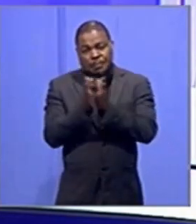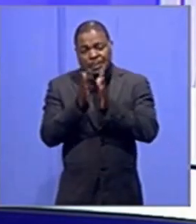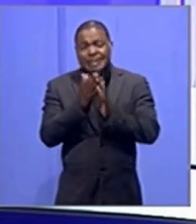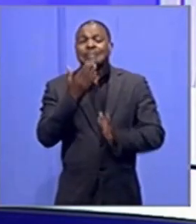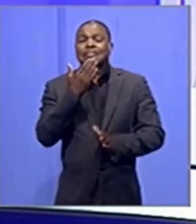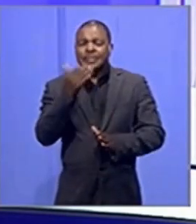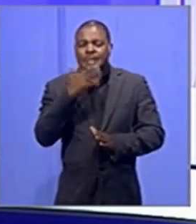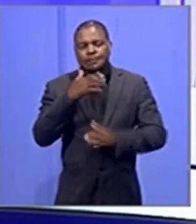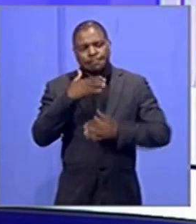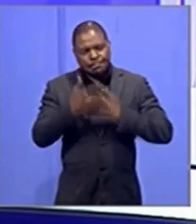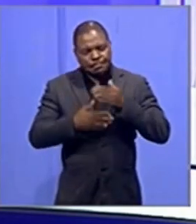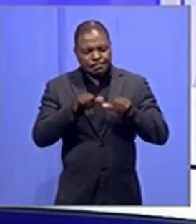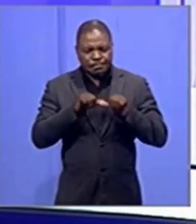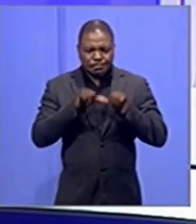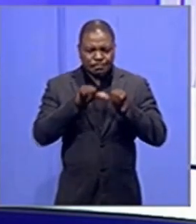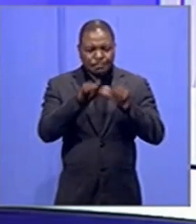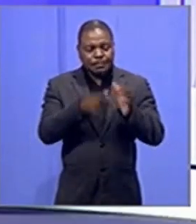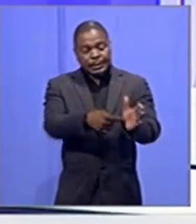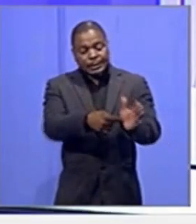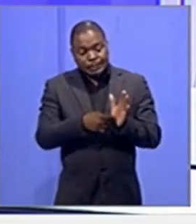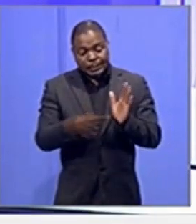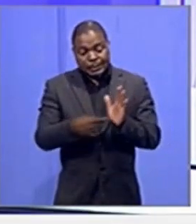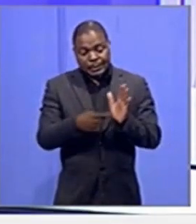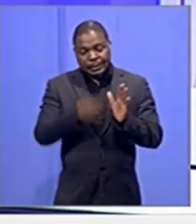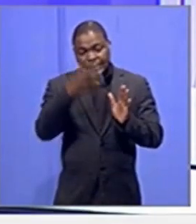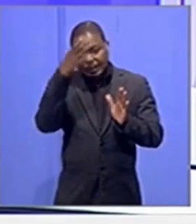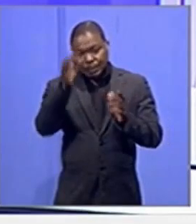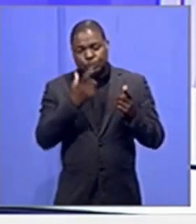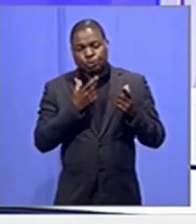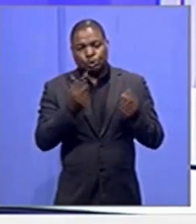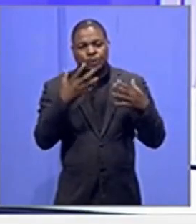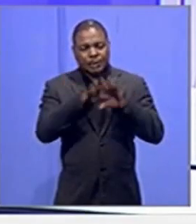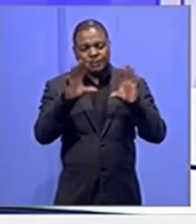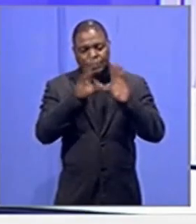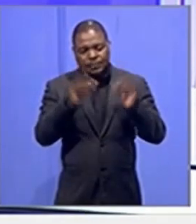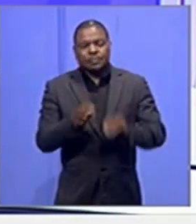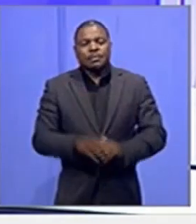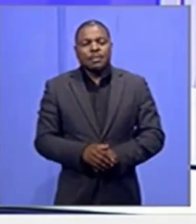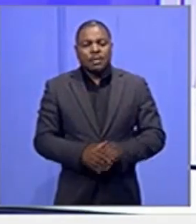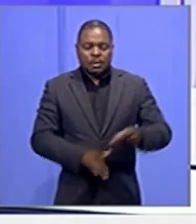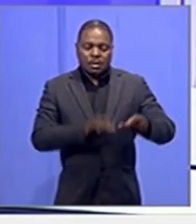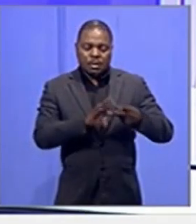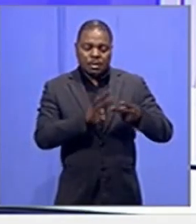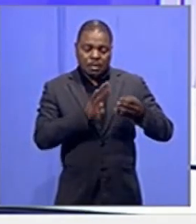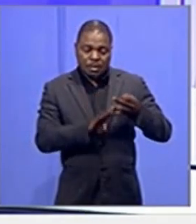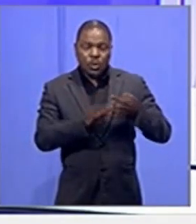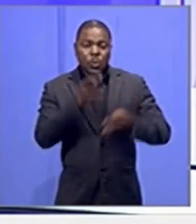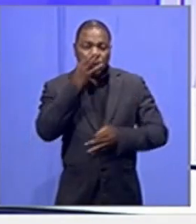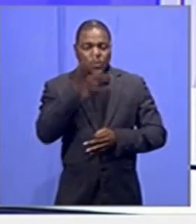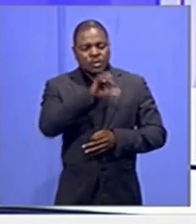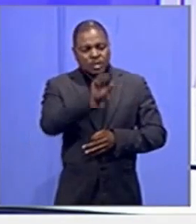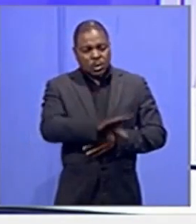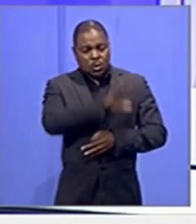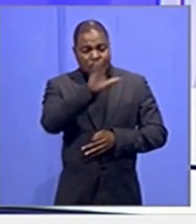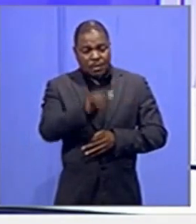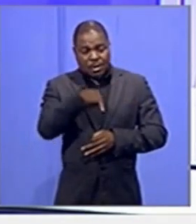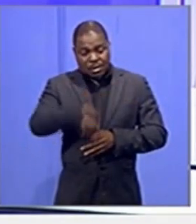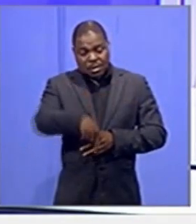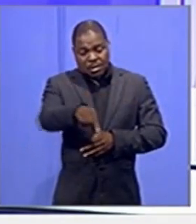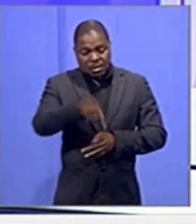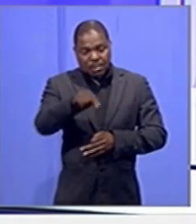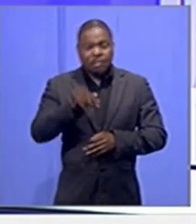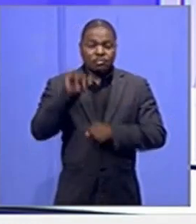go netefatša gore mmušo o phethagatša maikarabelo a wona. O tlaleleditše ka gore mogwanto wa lekgono o ya go gatišwa ka dipukung tša histori